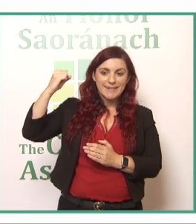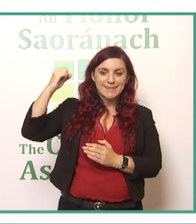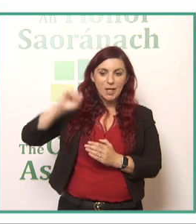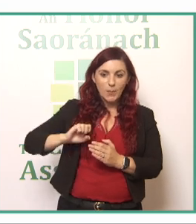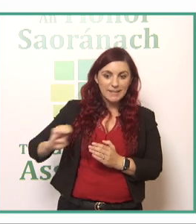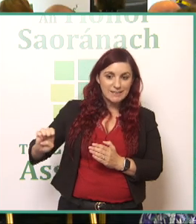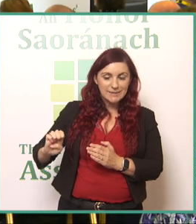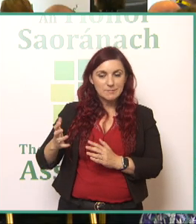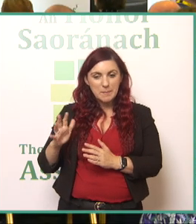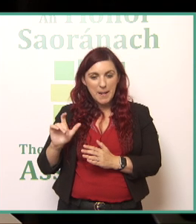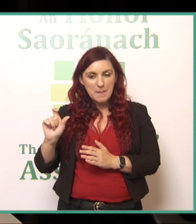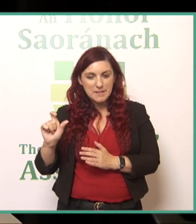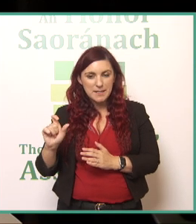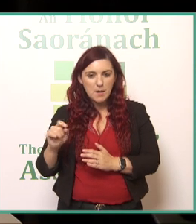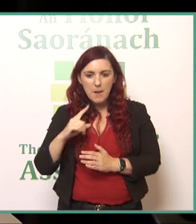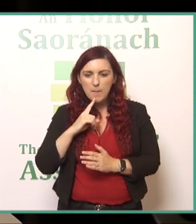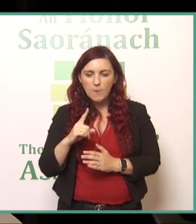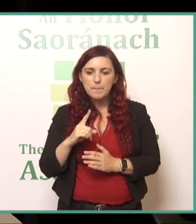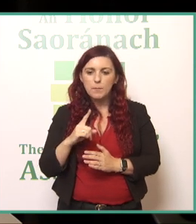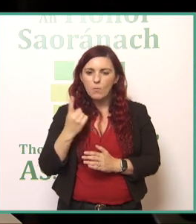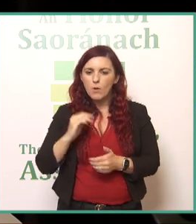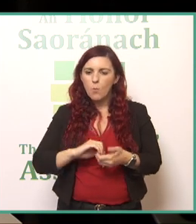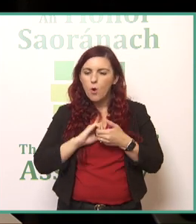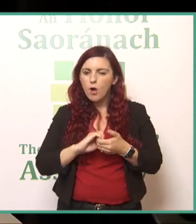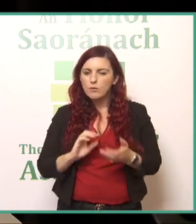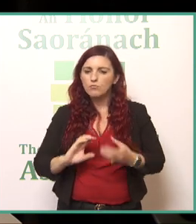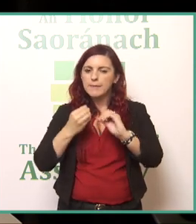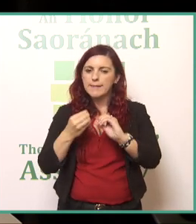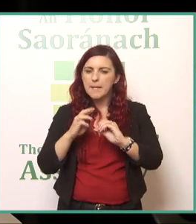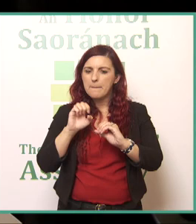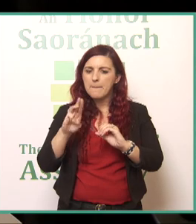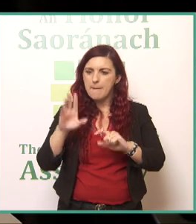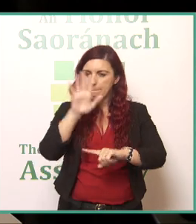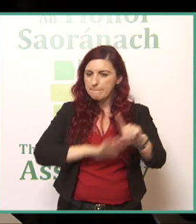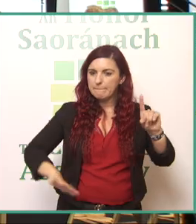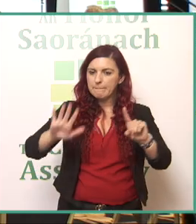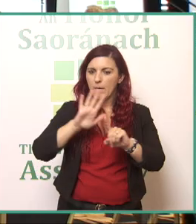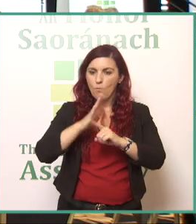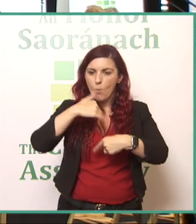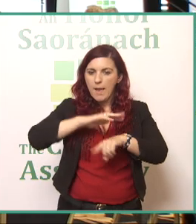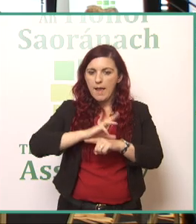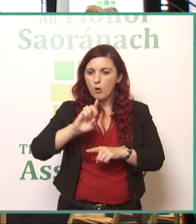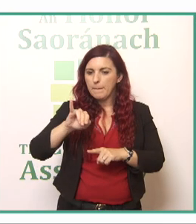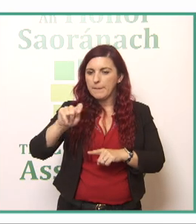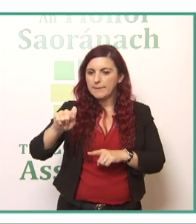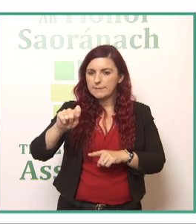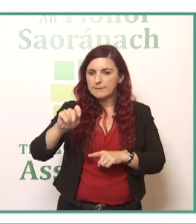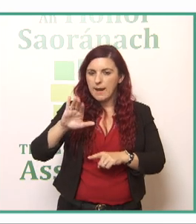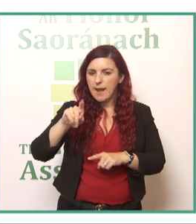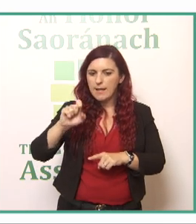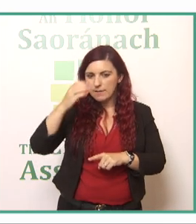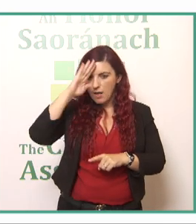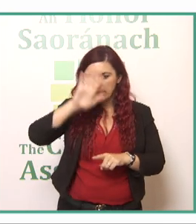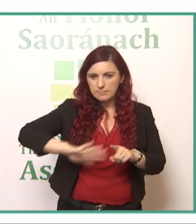peat. A colleague of mine has developed a map of the peatlands of Ireland, and you can see the extent there,